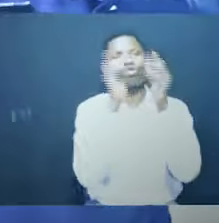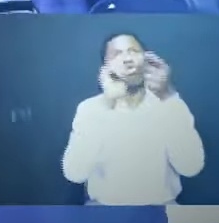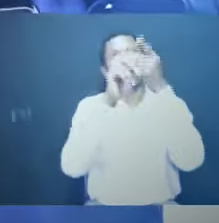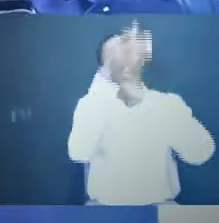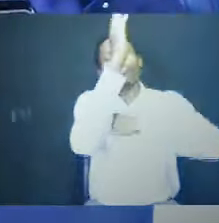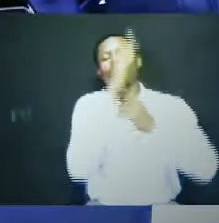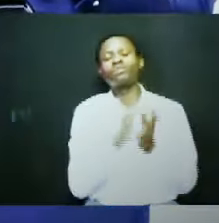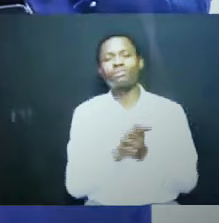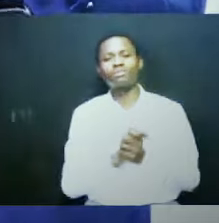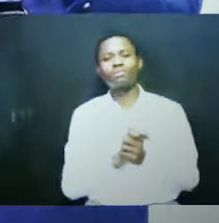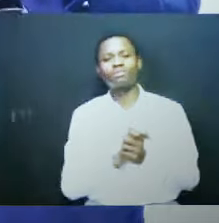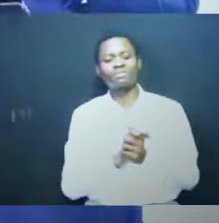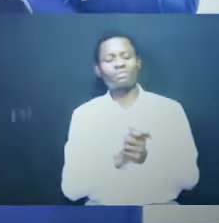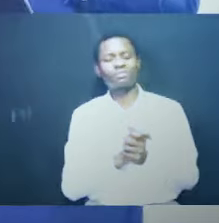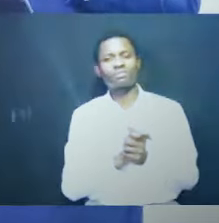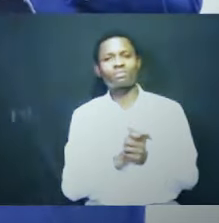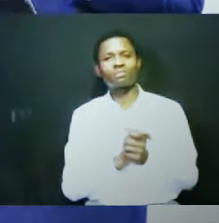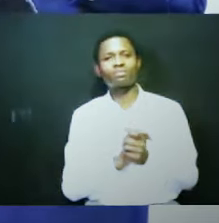This